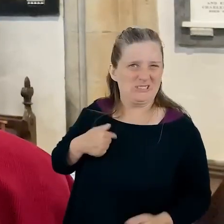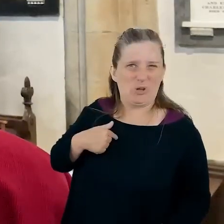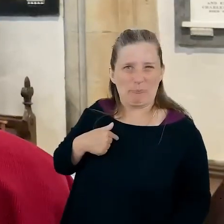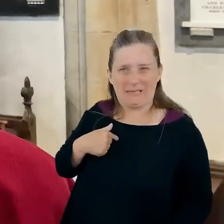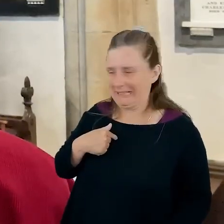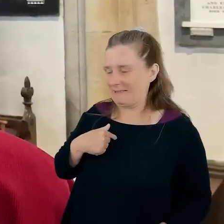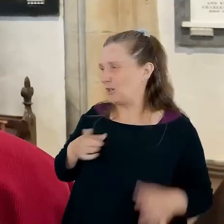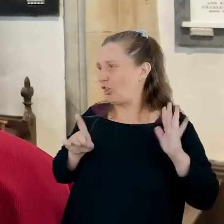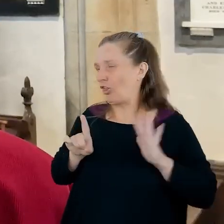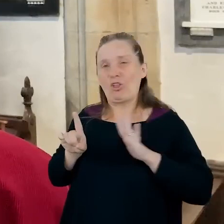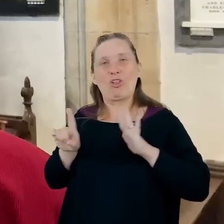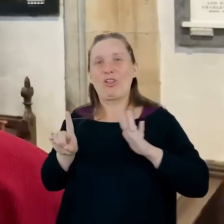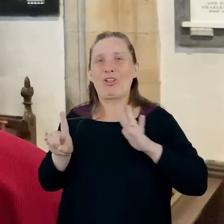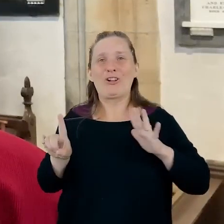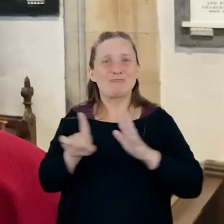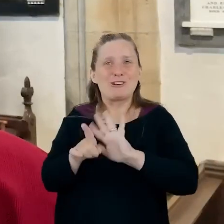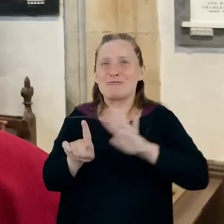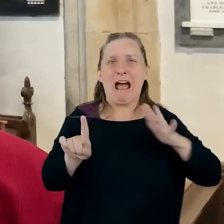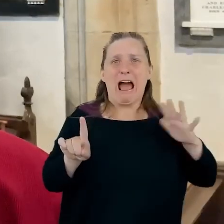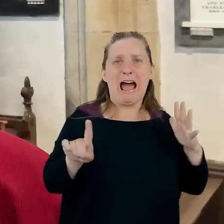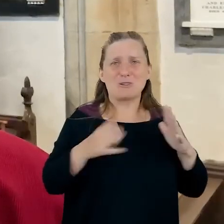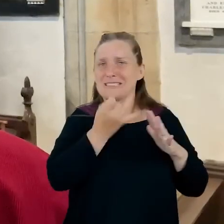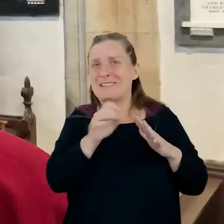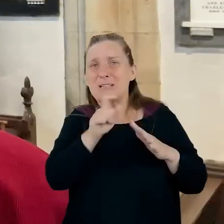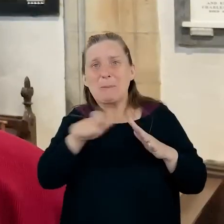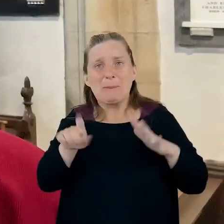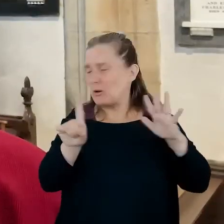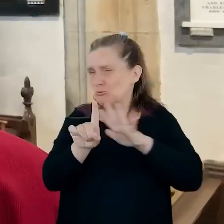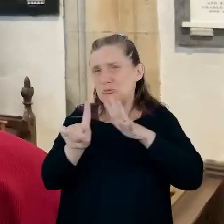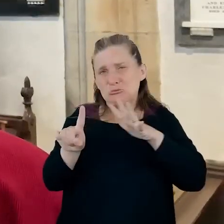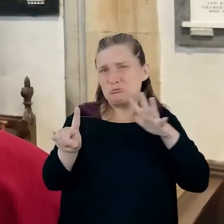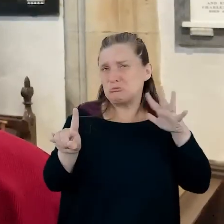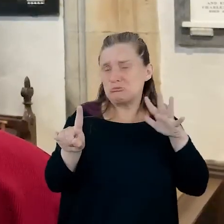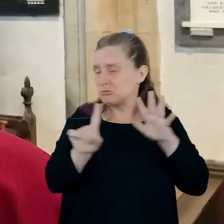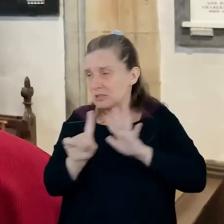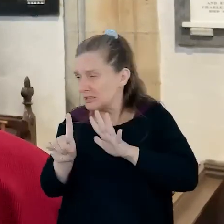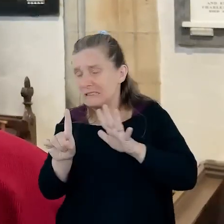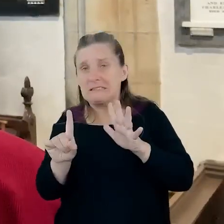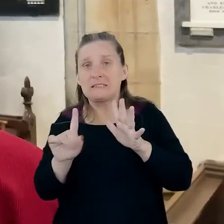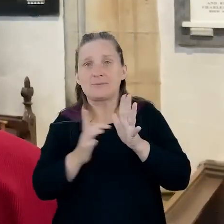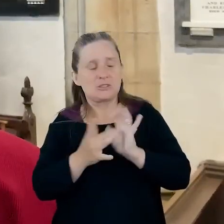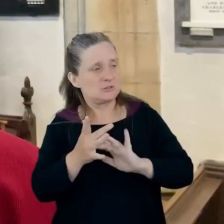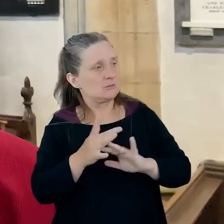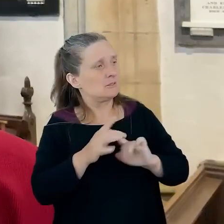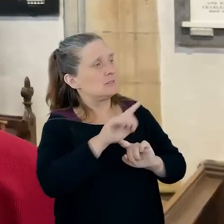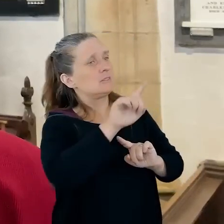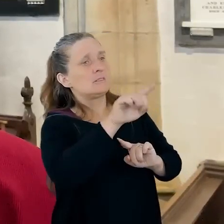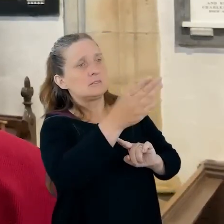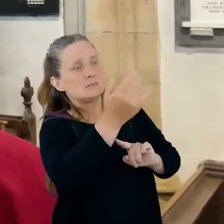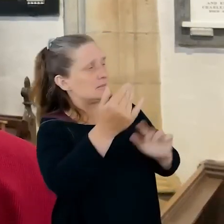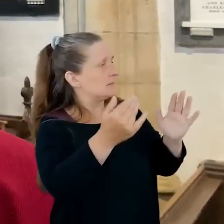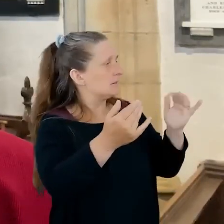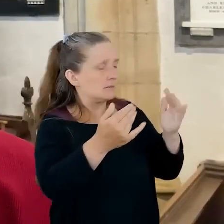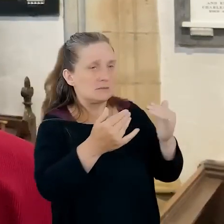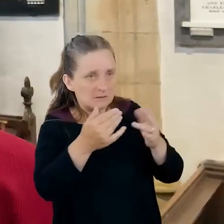were. It's easy to get lost in a crowd of 70. And suddenly Jesus pulls them out